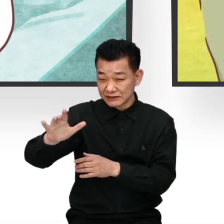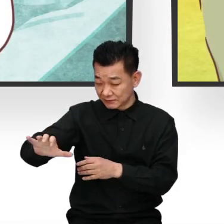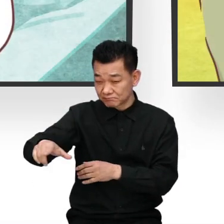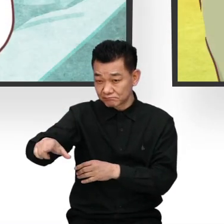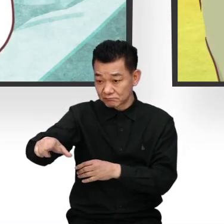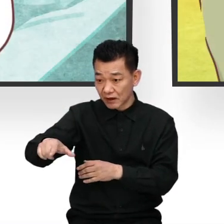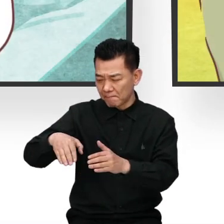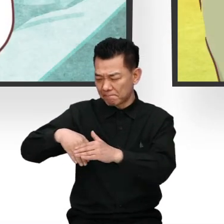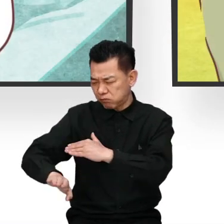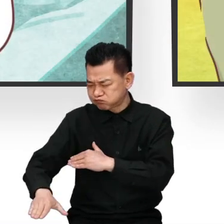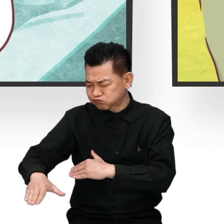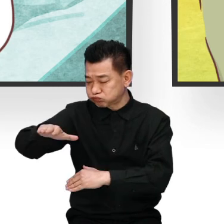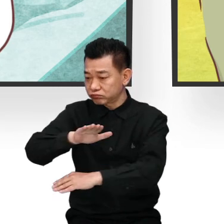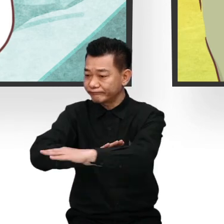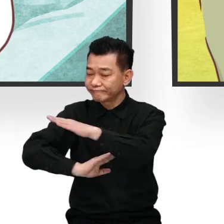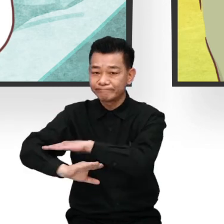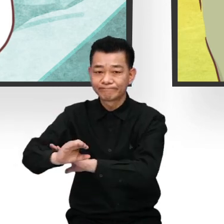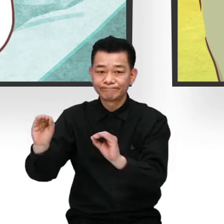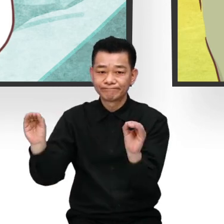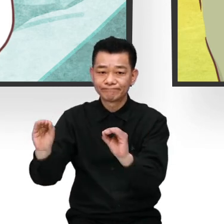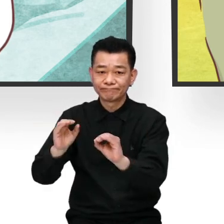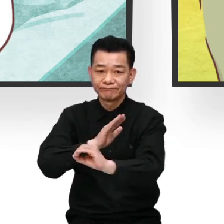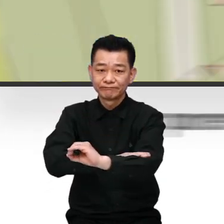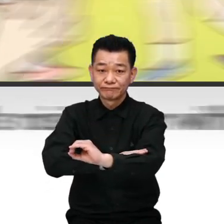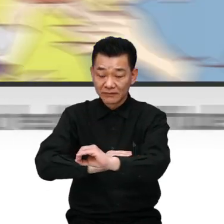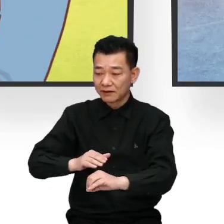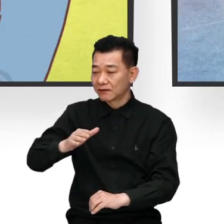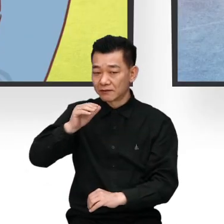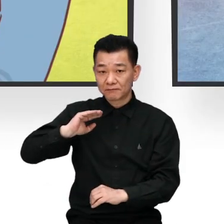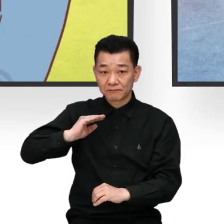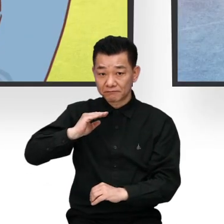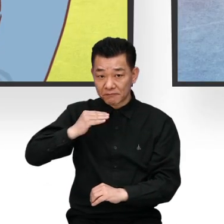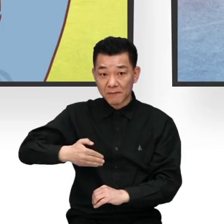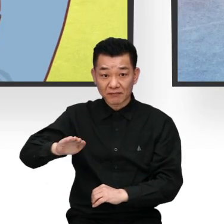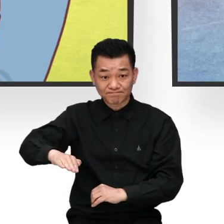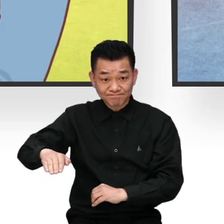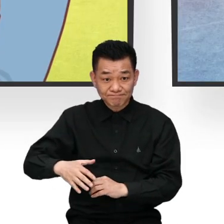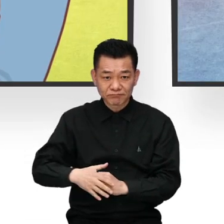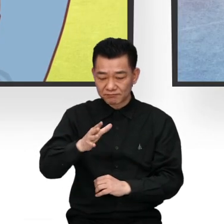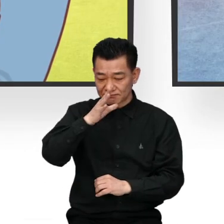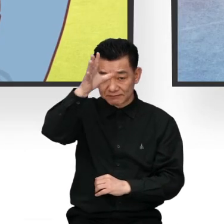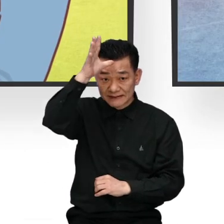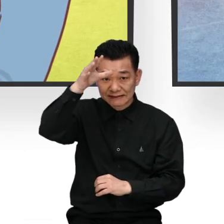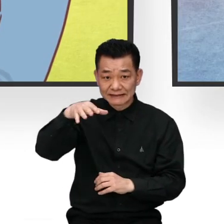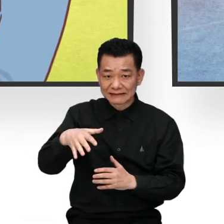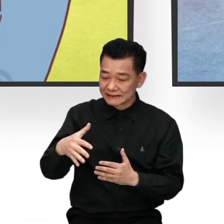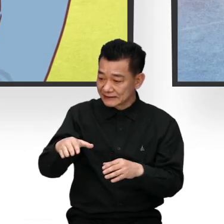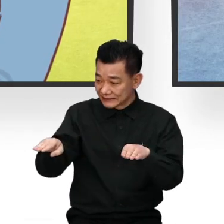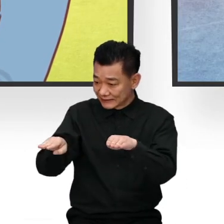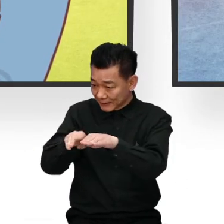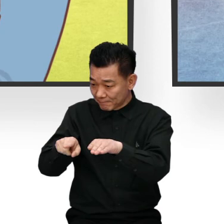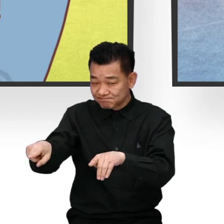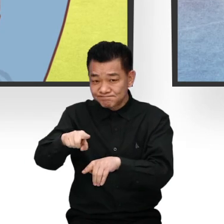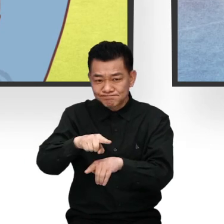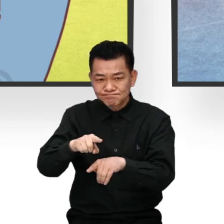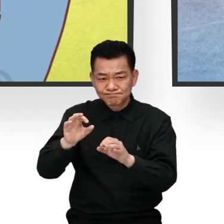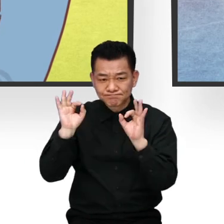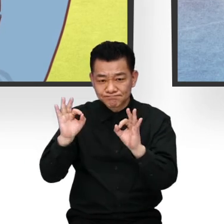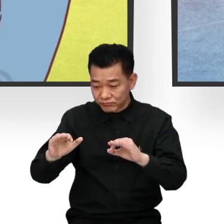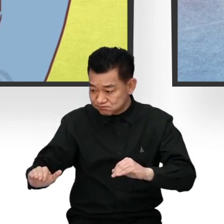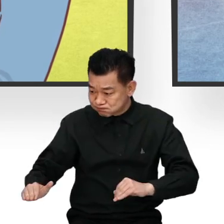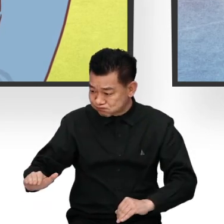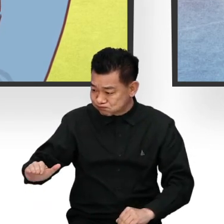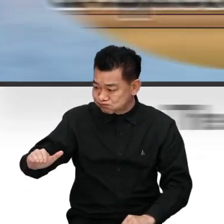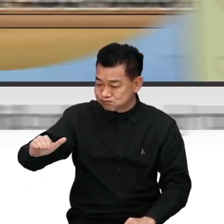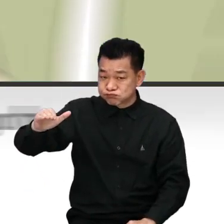2 arms in one countryside village in Germany. Her parents raised her with a healthy attitude, just like any other